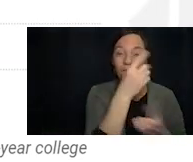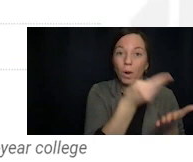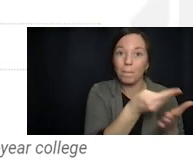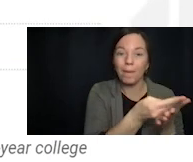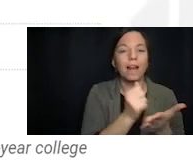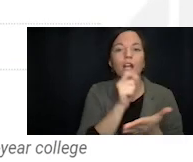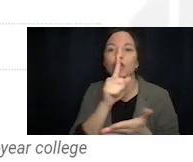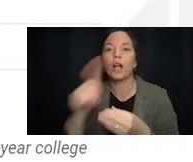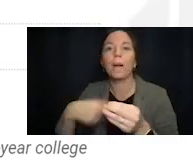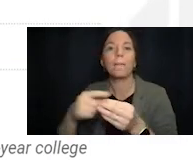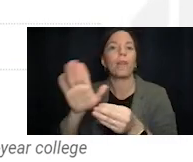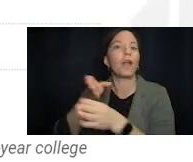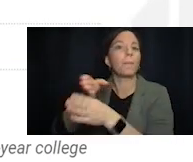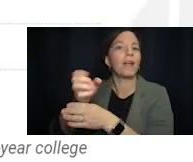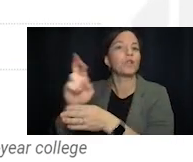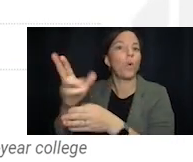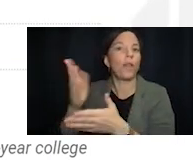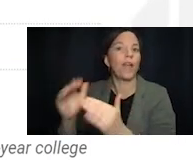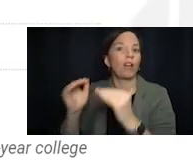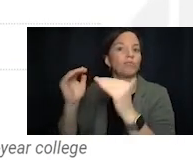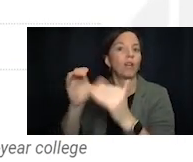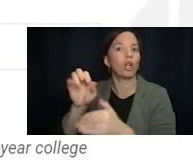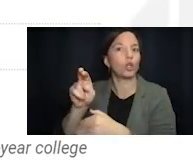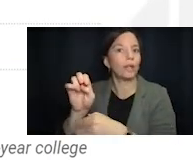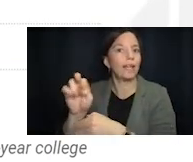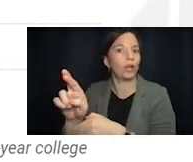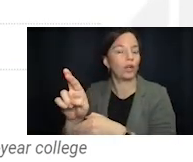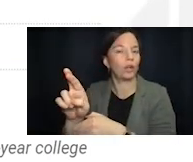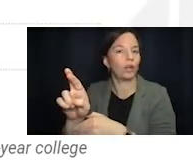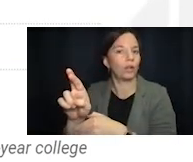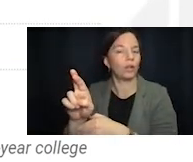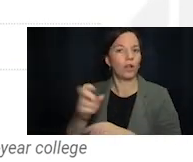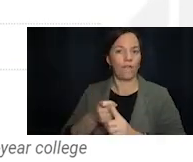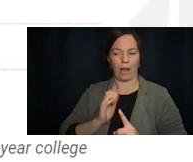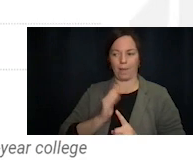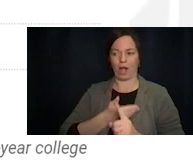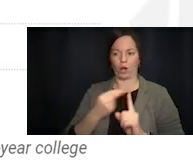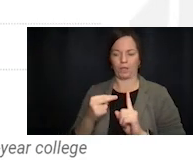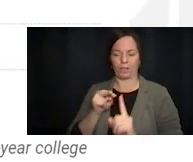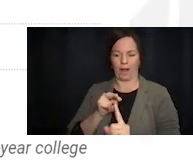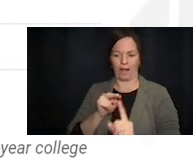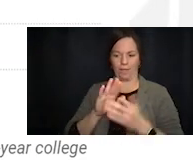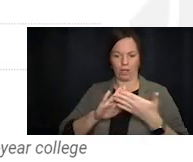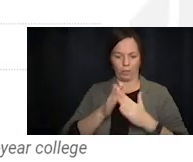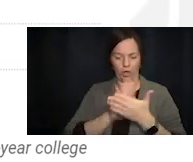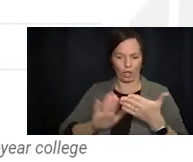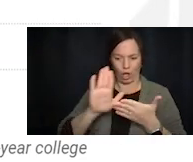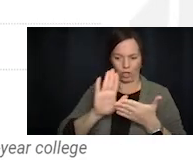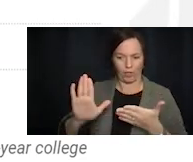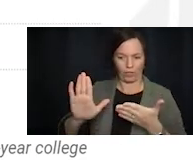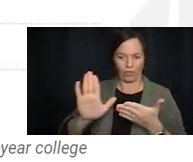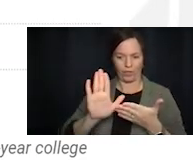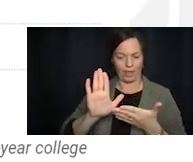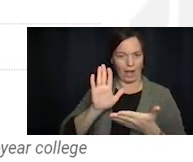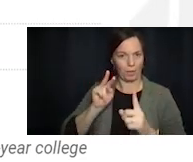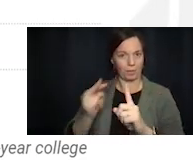career. Right. So here again, what we're hearing from our perspective community college students is they